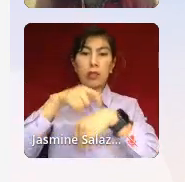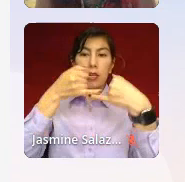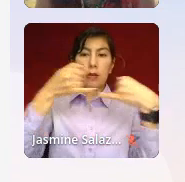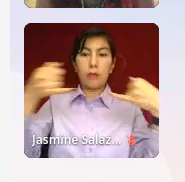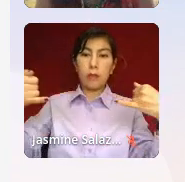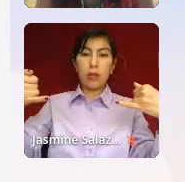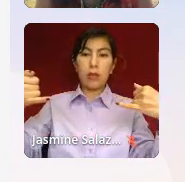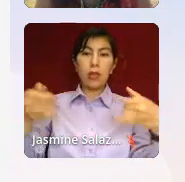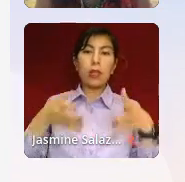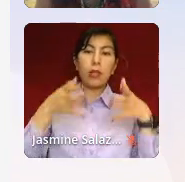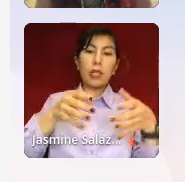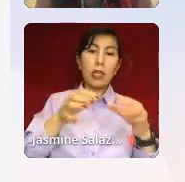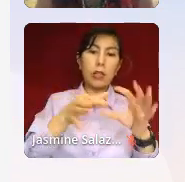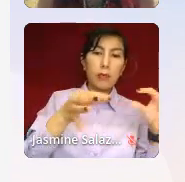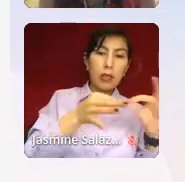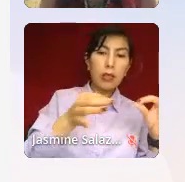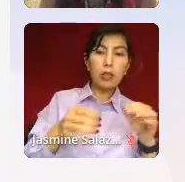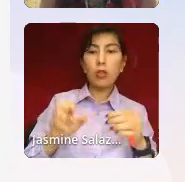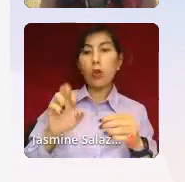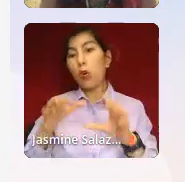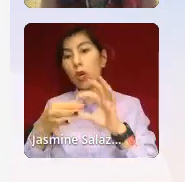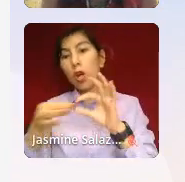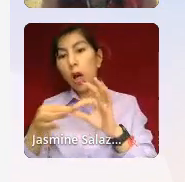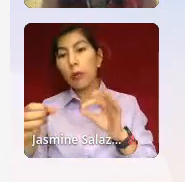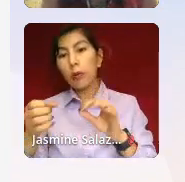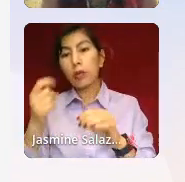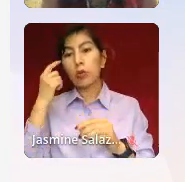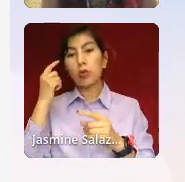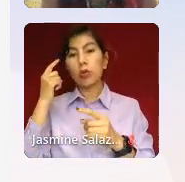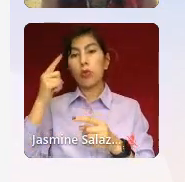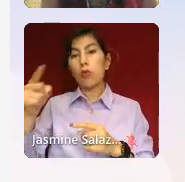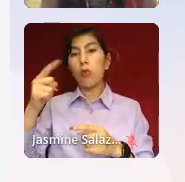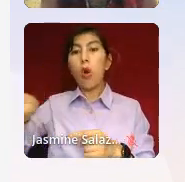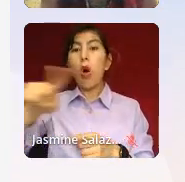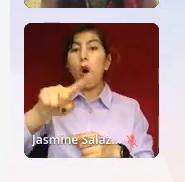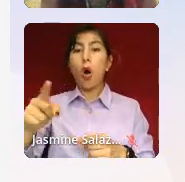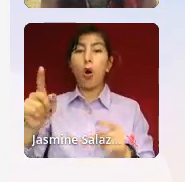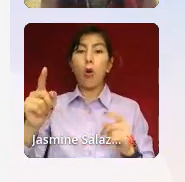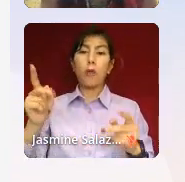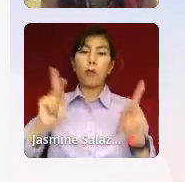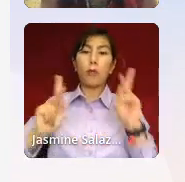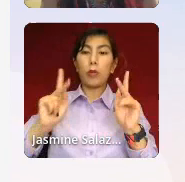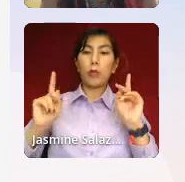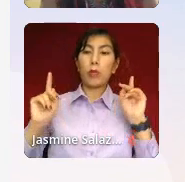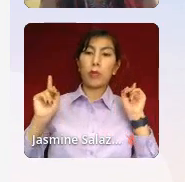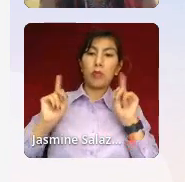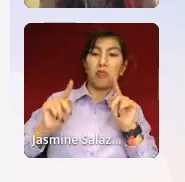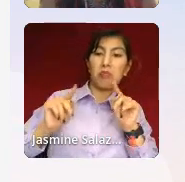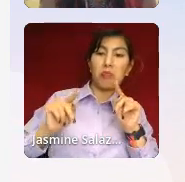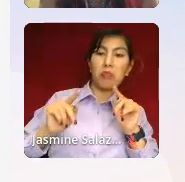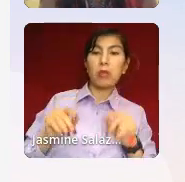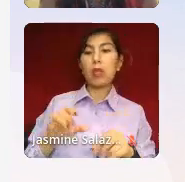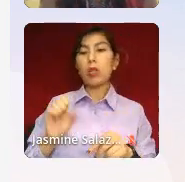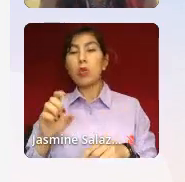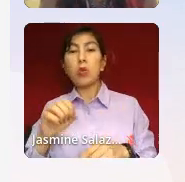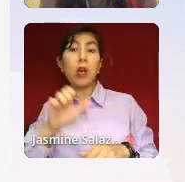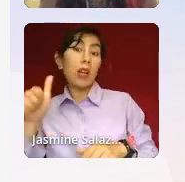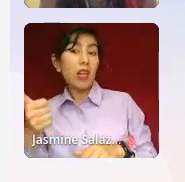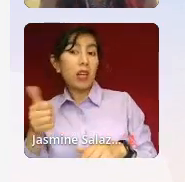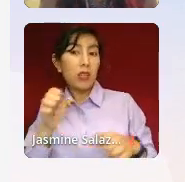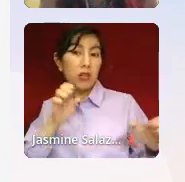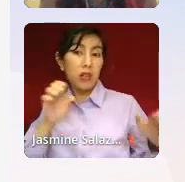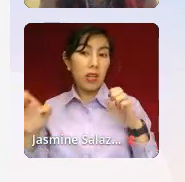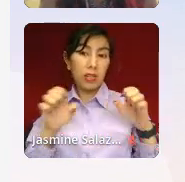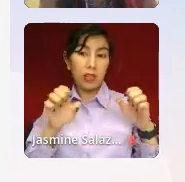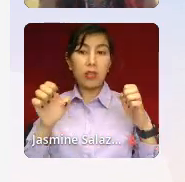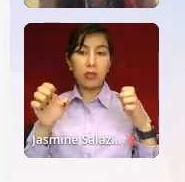messages and comments to all of the event attendees. So how about we do another quick exercise? What